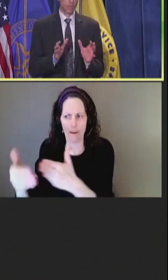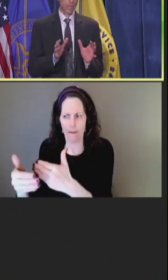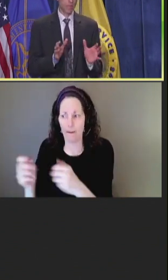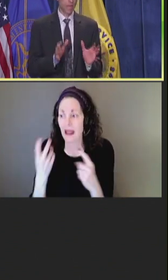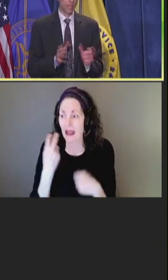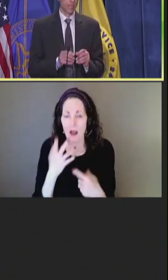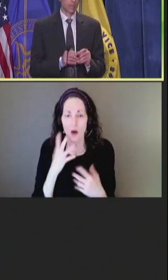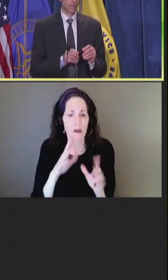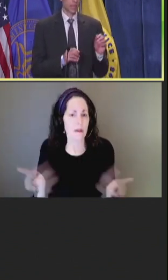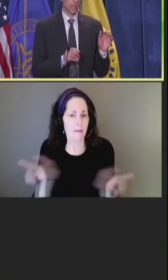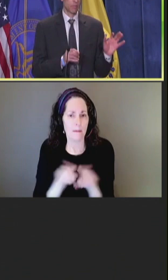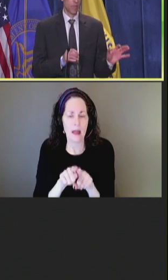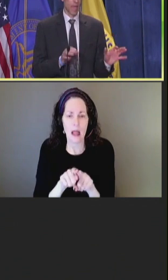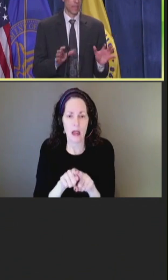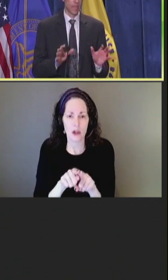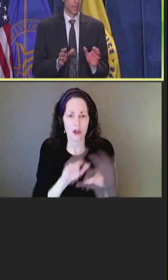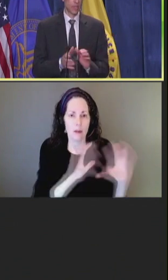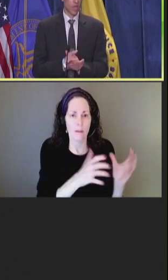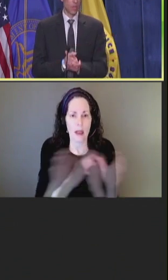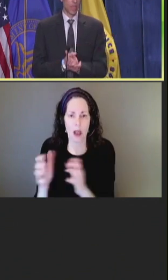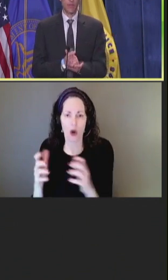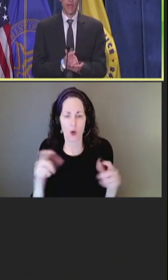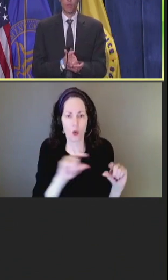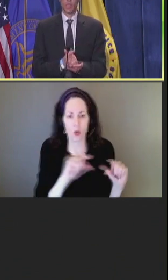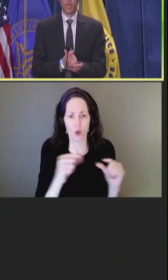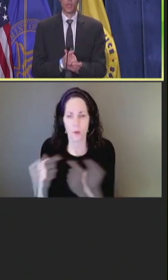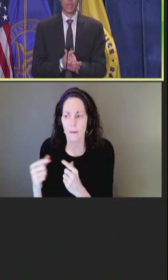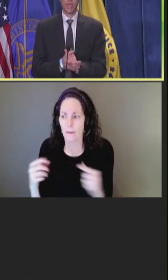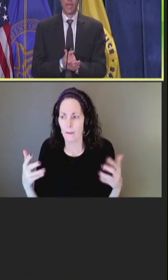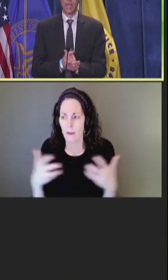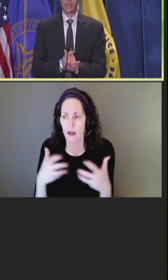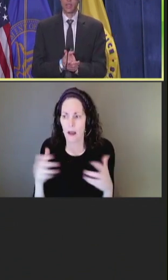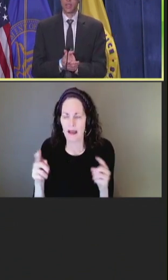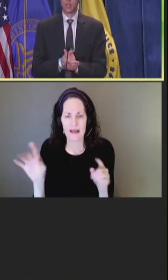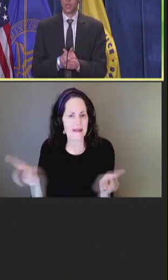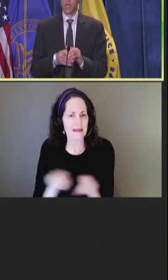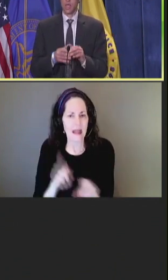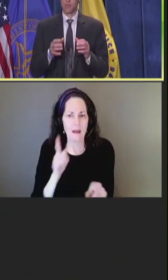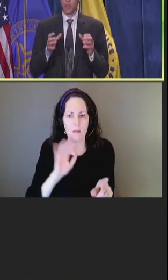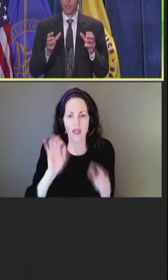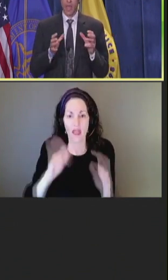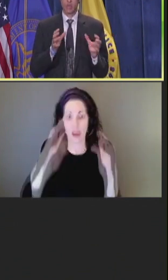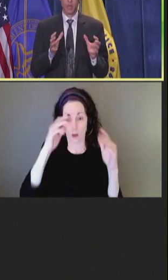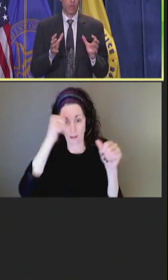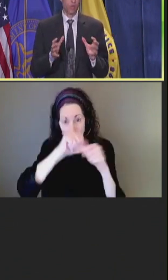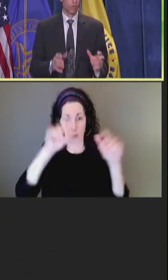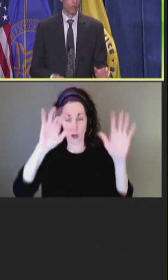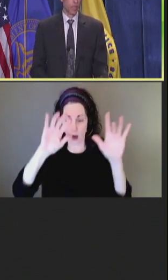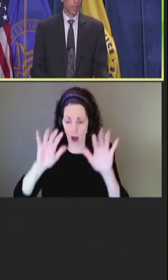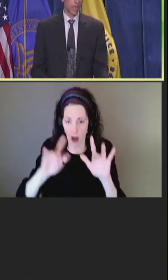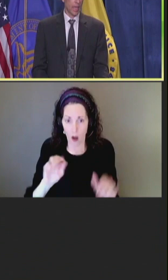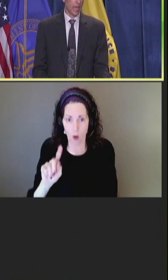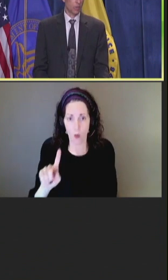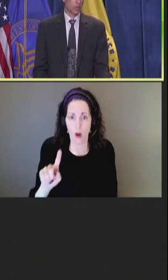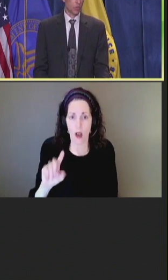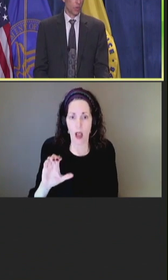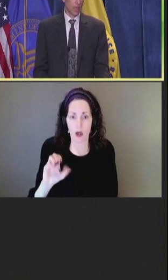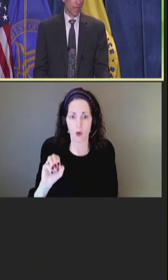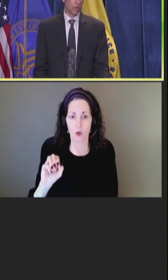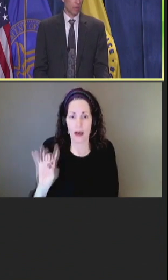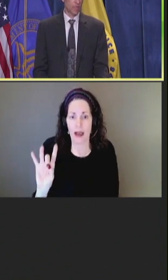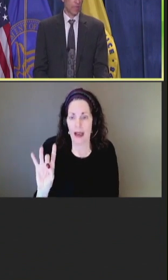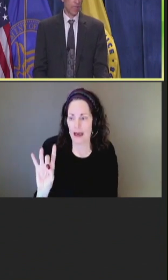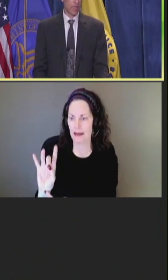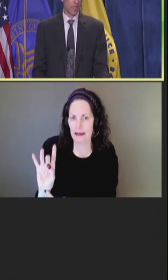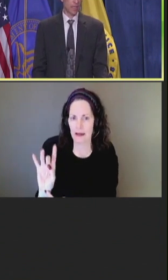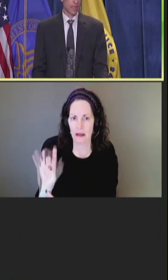Same idea, same assays, but in that 108 matched pair group. And what